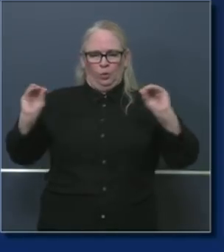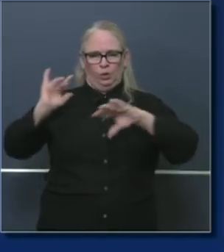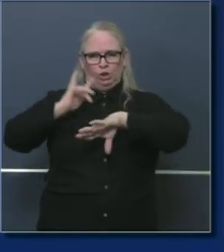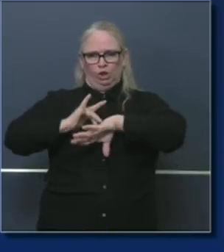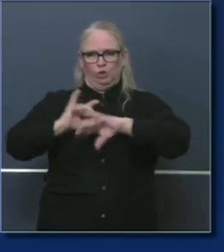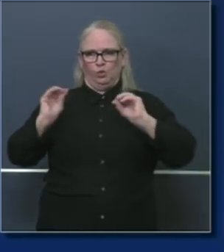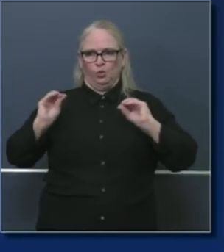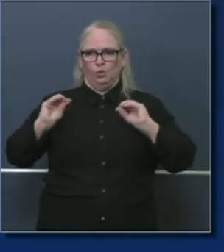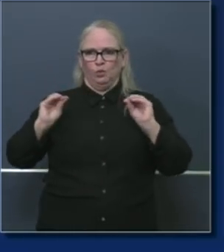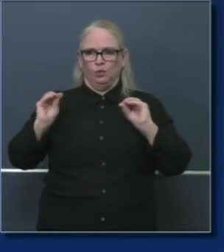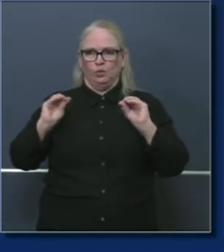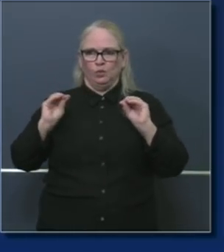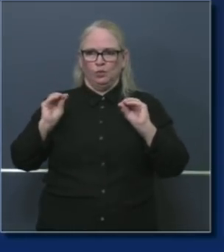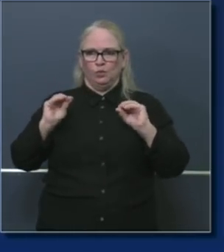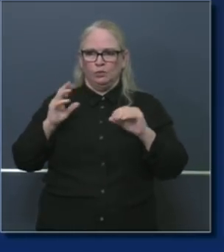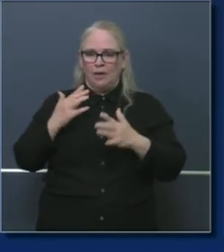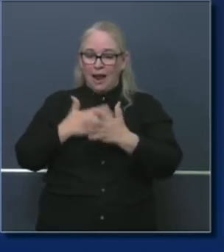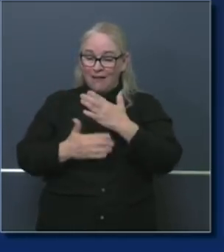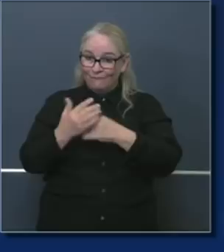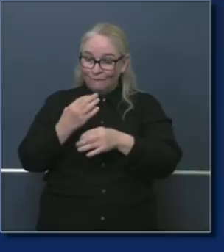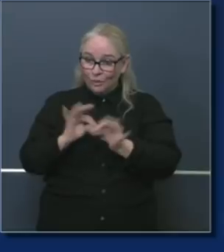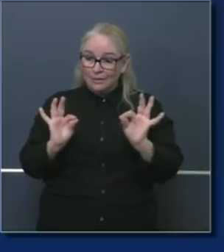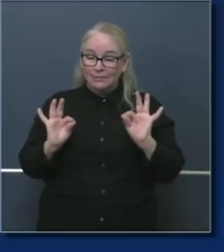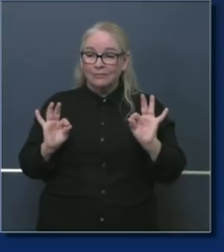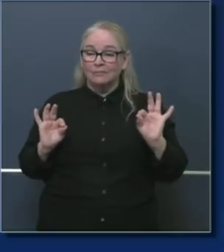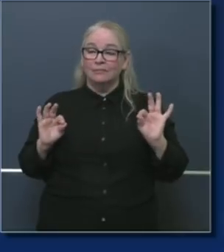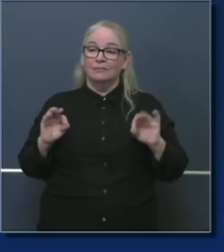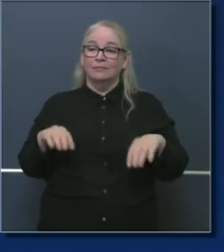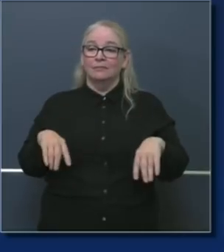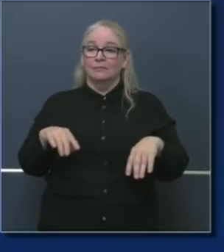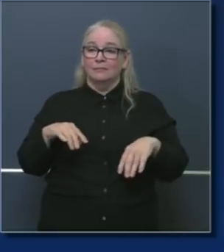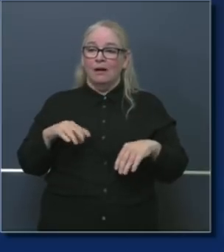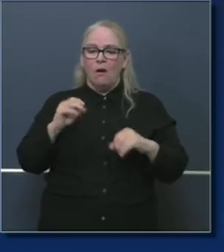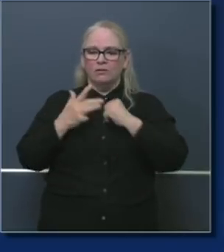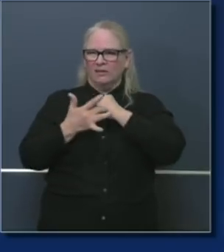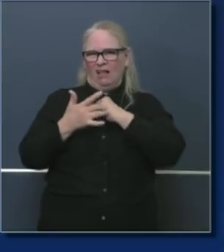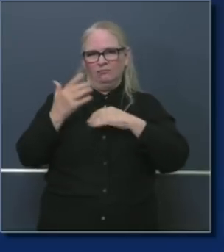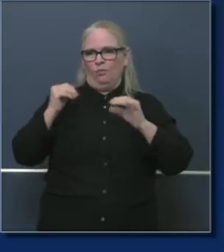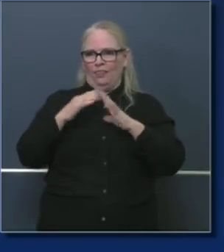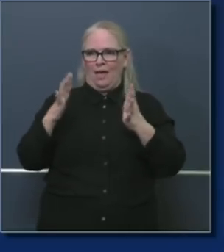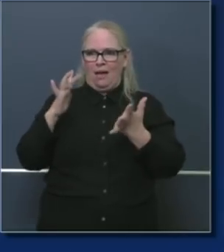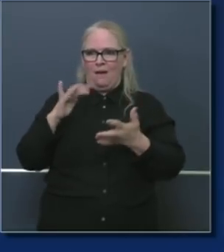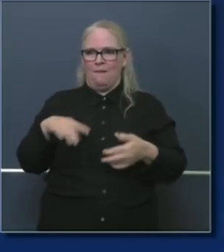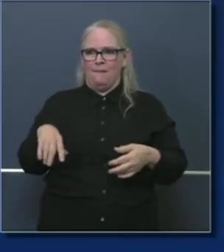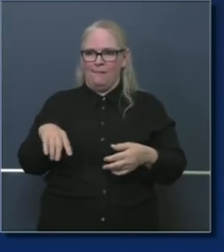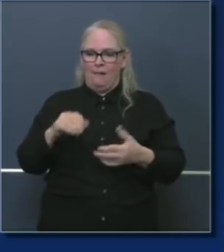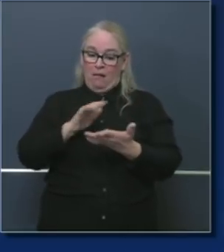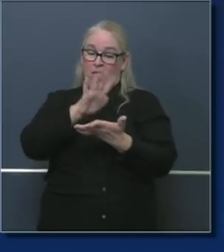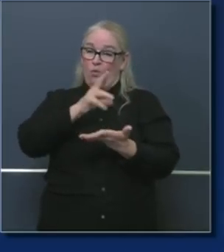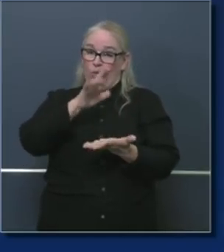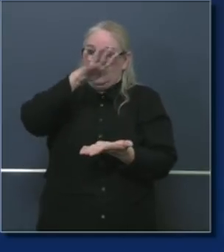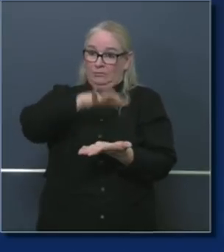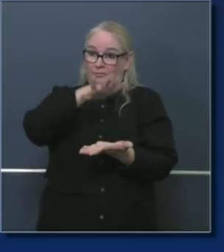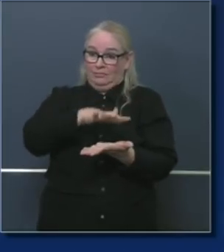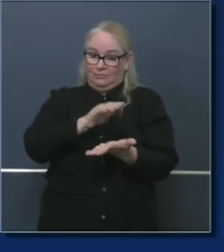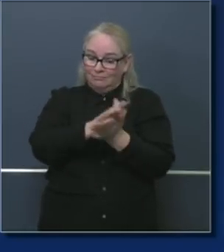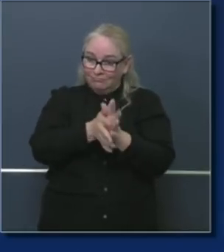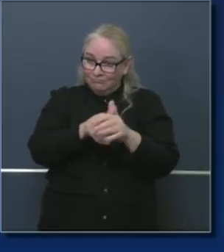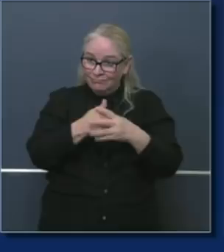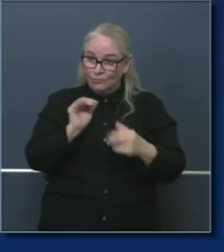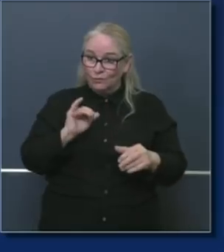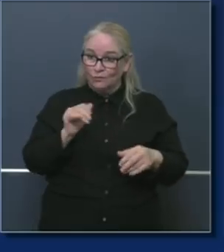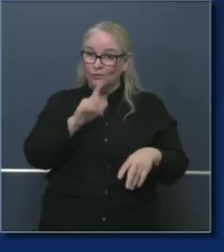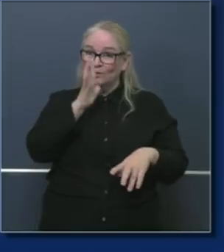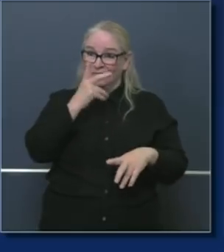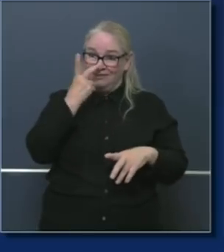lot more hand sanitizer outside the door. You'll see staff from the retailers coming out